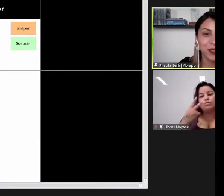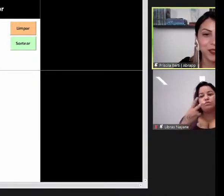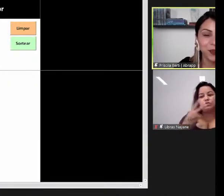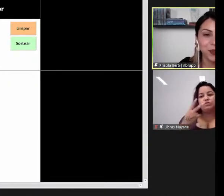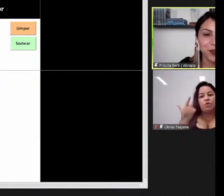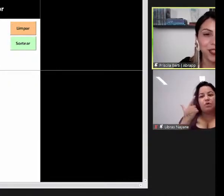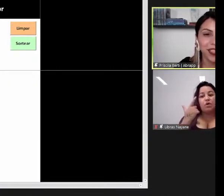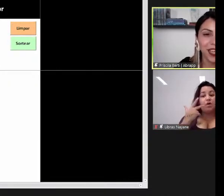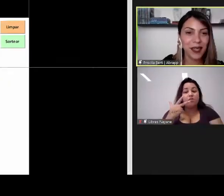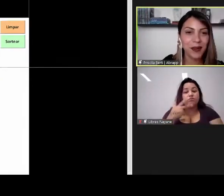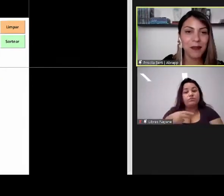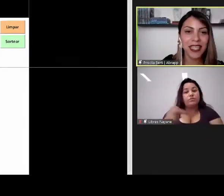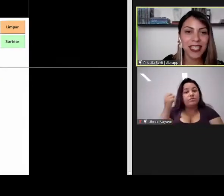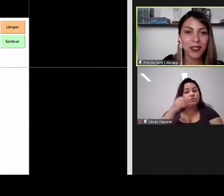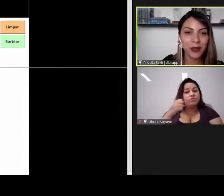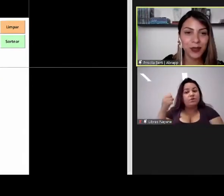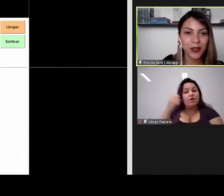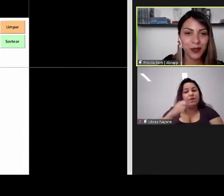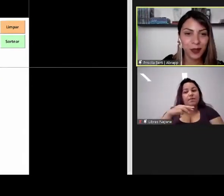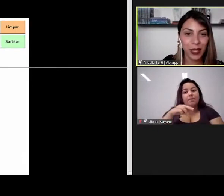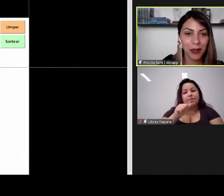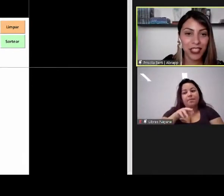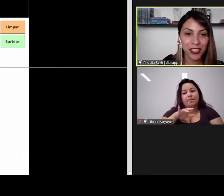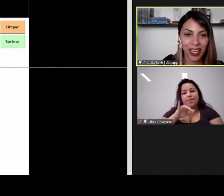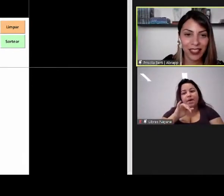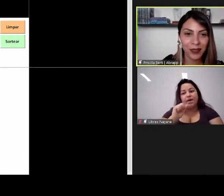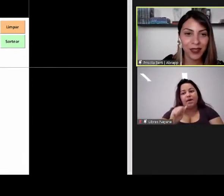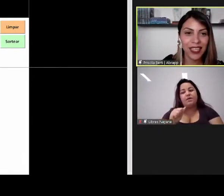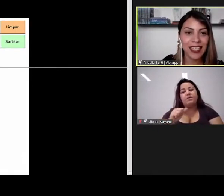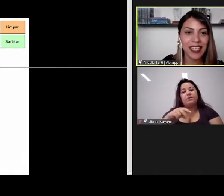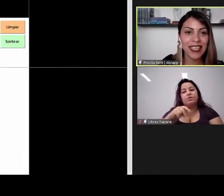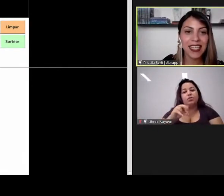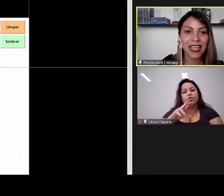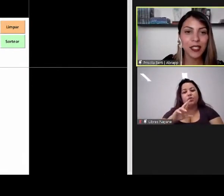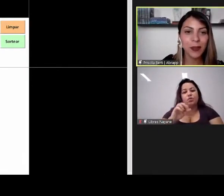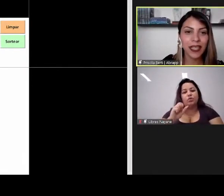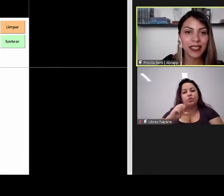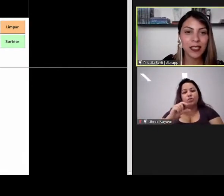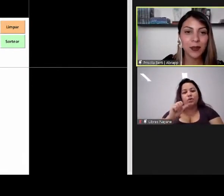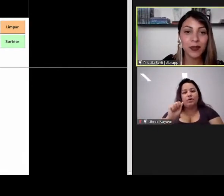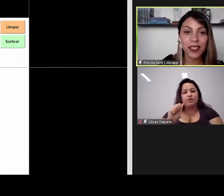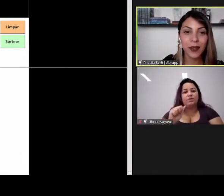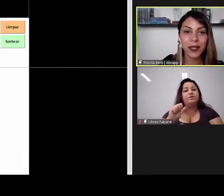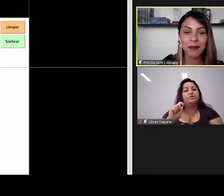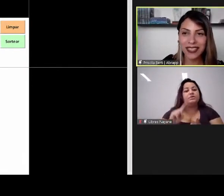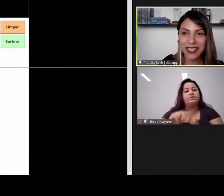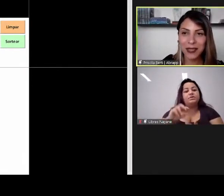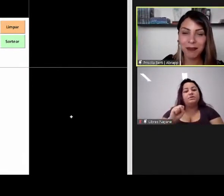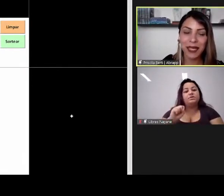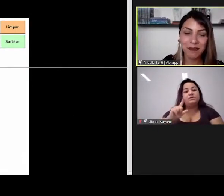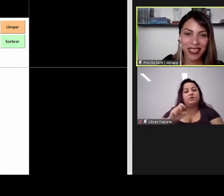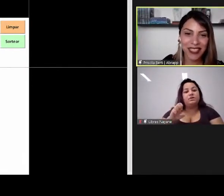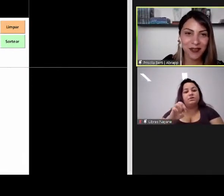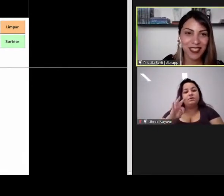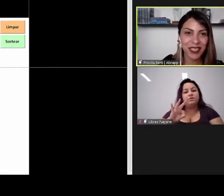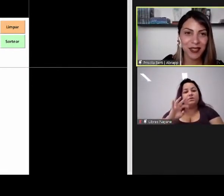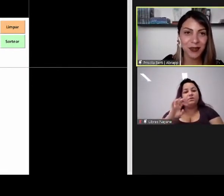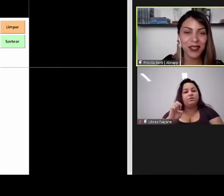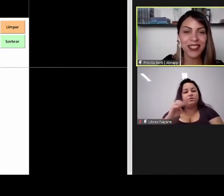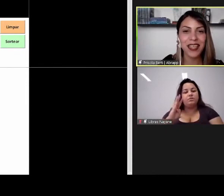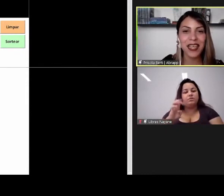The two winners of the raffle were Maria de Lourdes Noronha Machado and Salete Beatriz